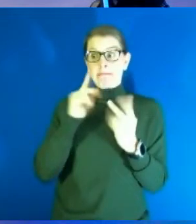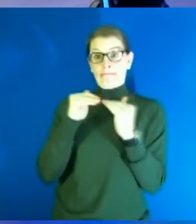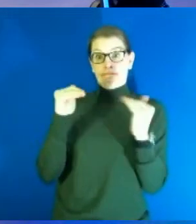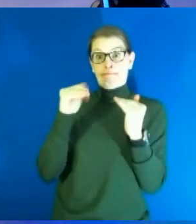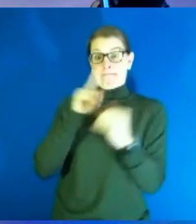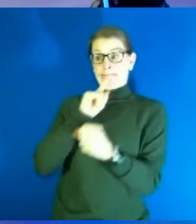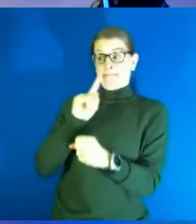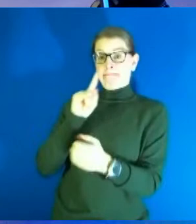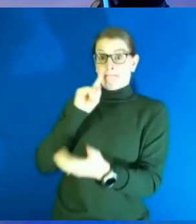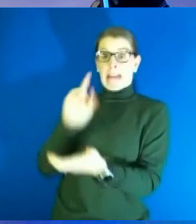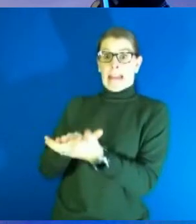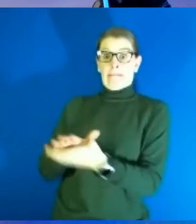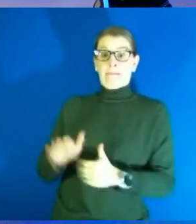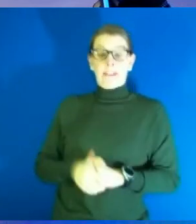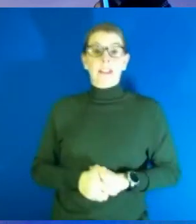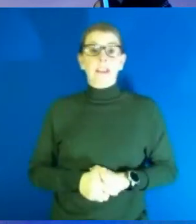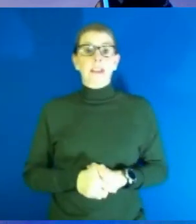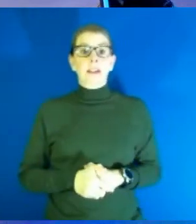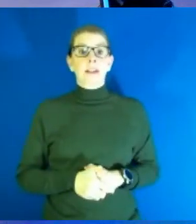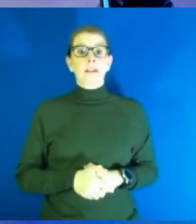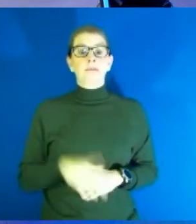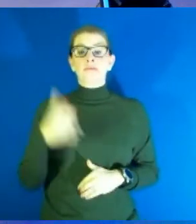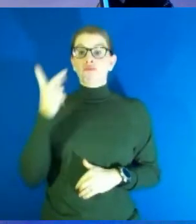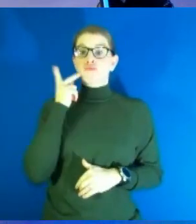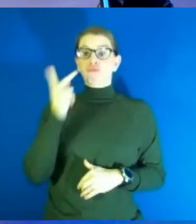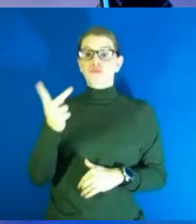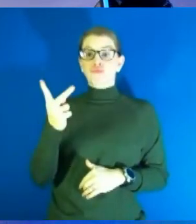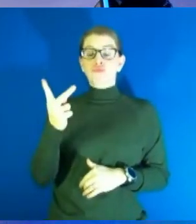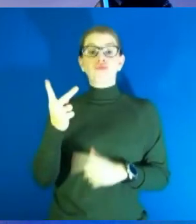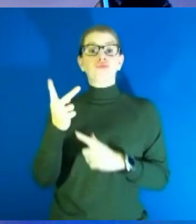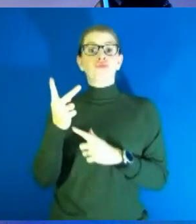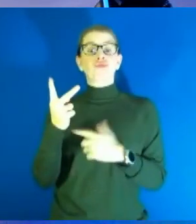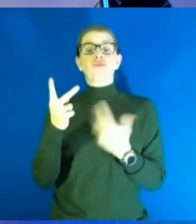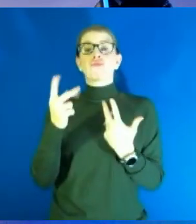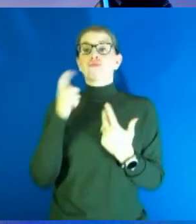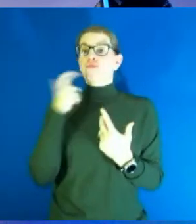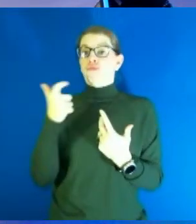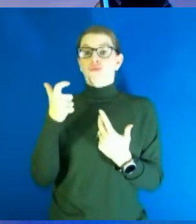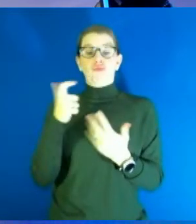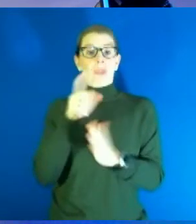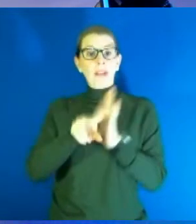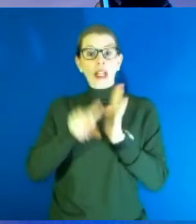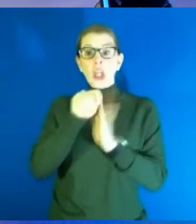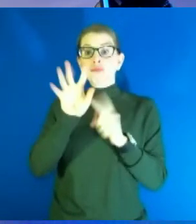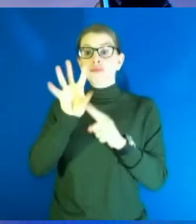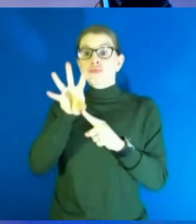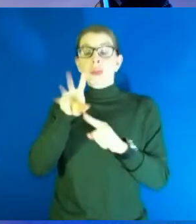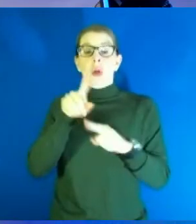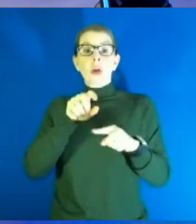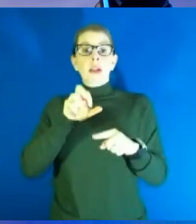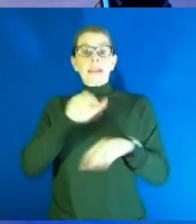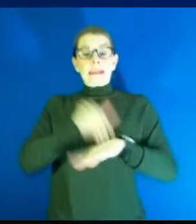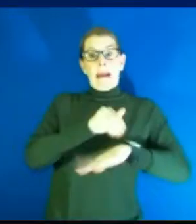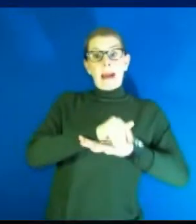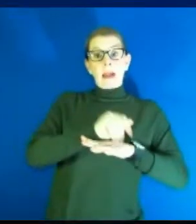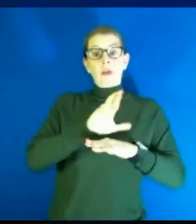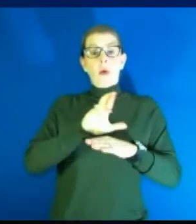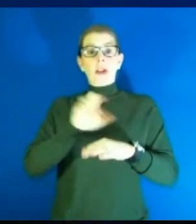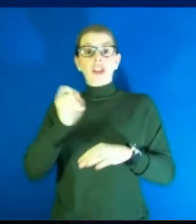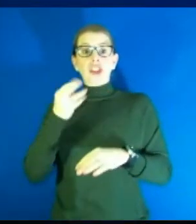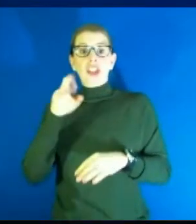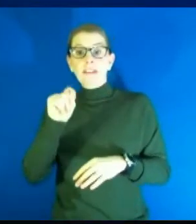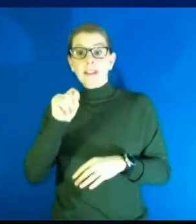just want to kind of, we saw this video, but take us inside a day or a night shift inside the ER right now. Sure. It's